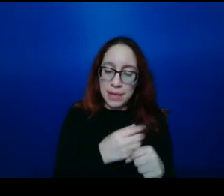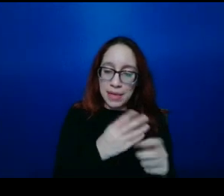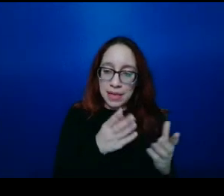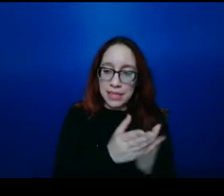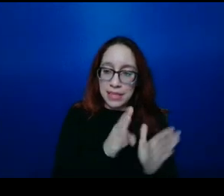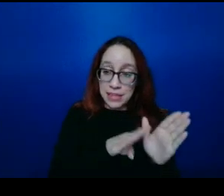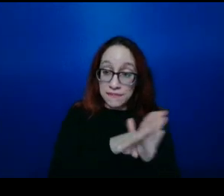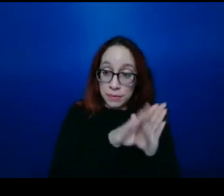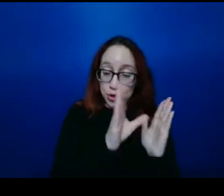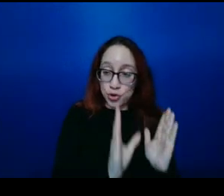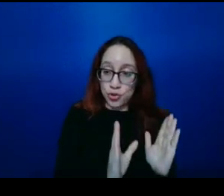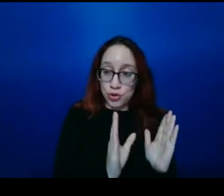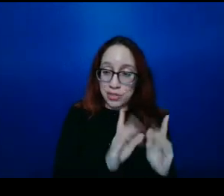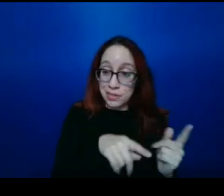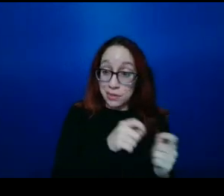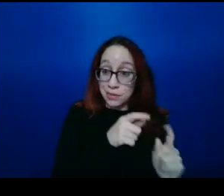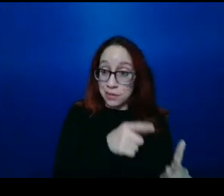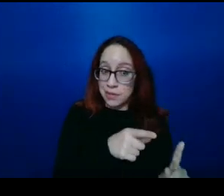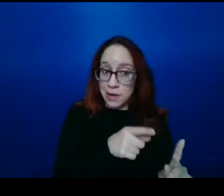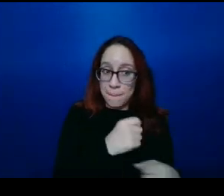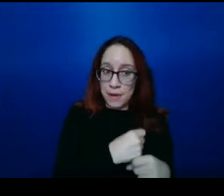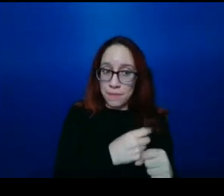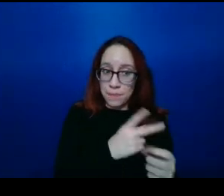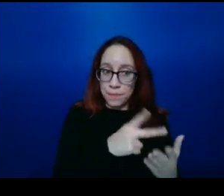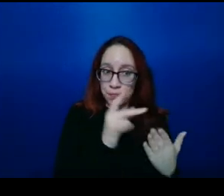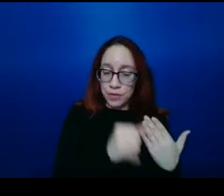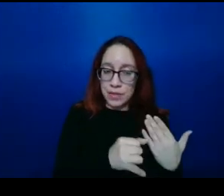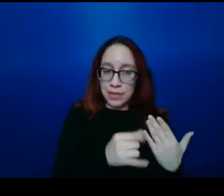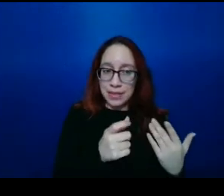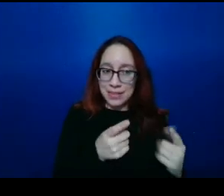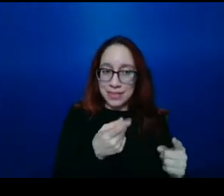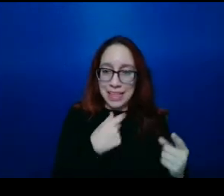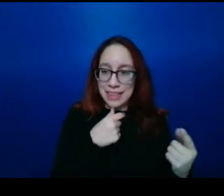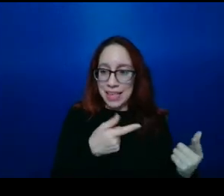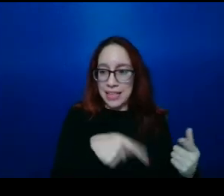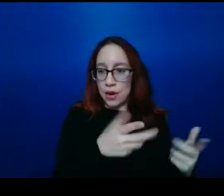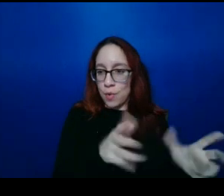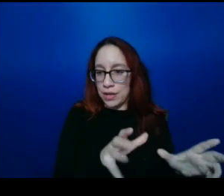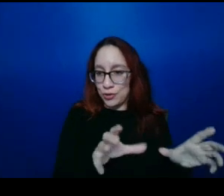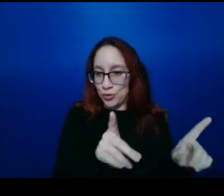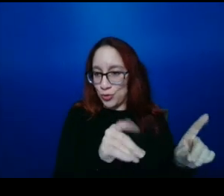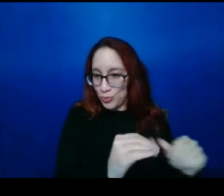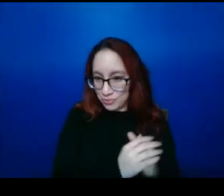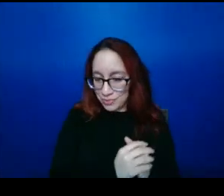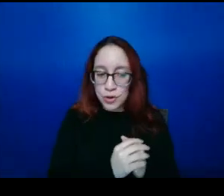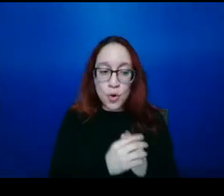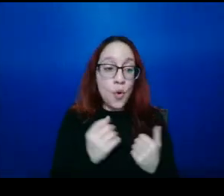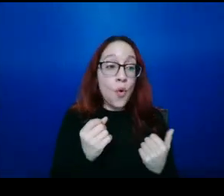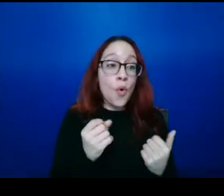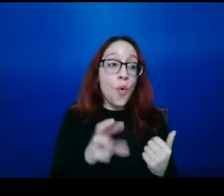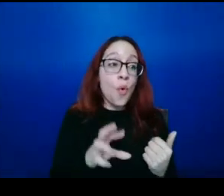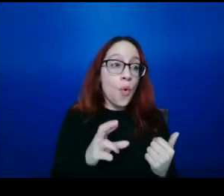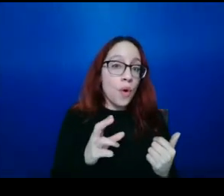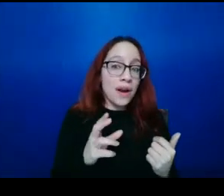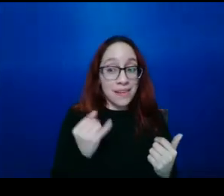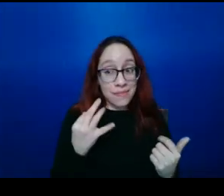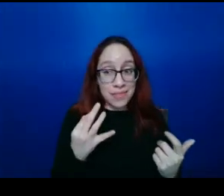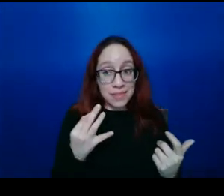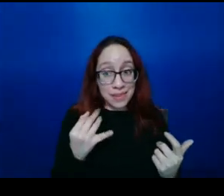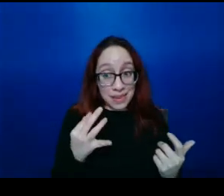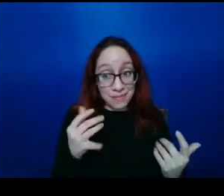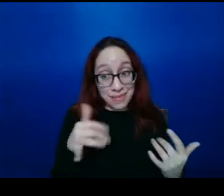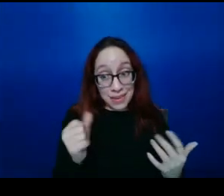developer specifically perform a project that they clearly don't want to do, or they would have done it in the